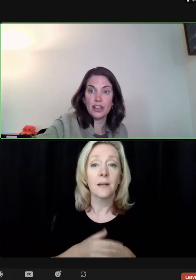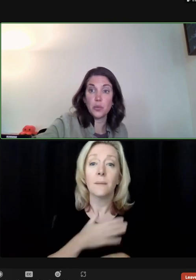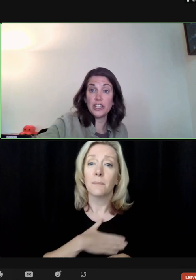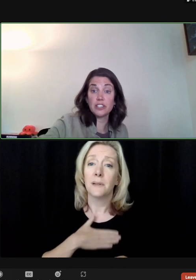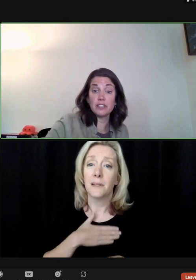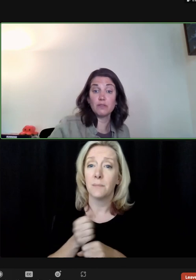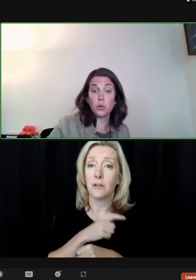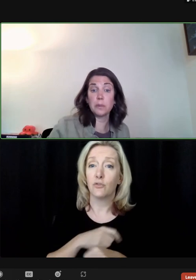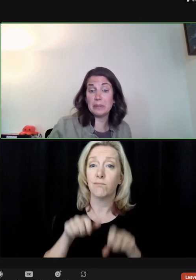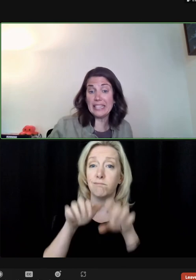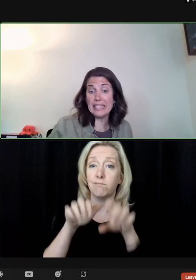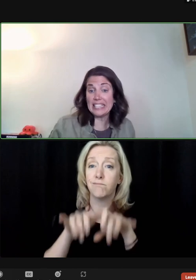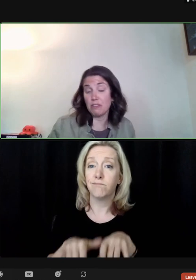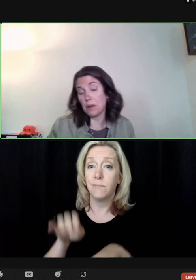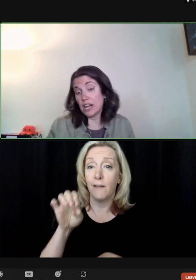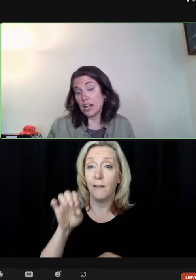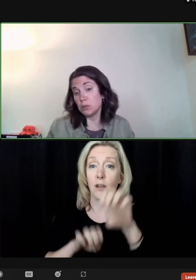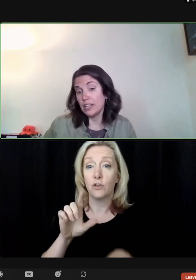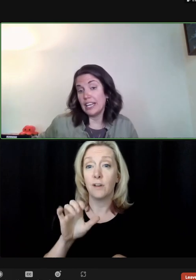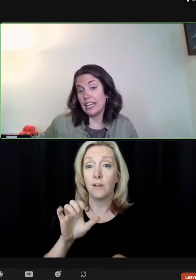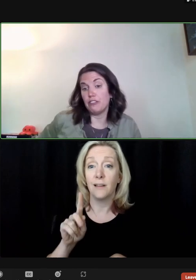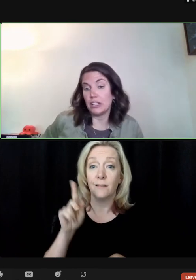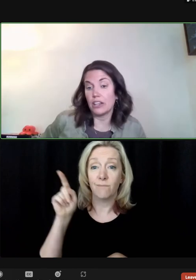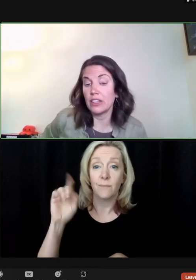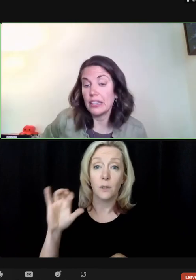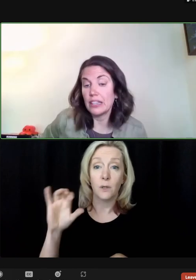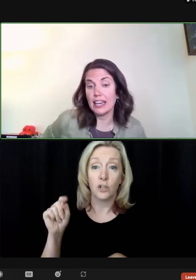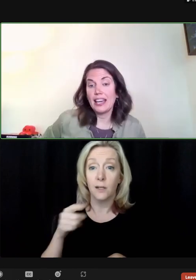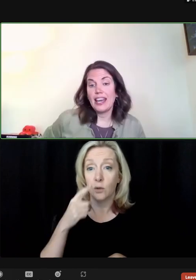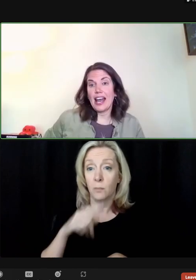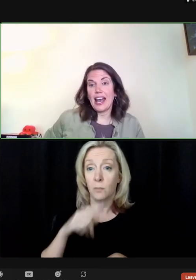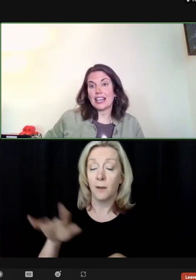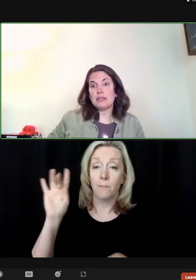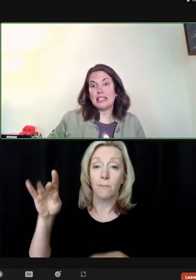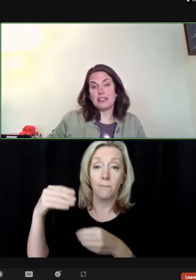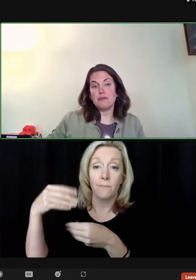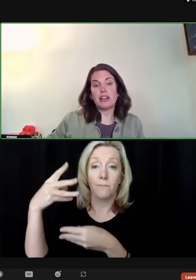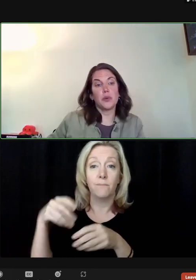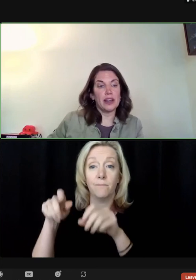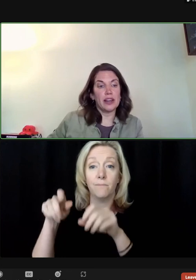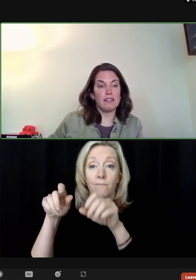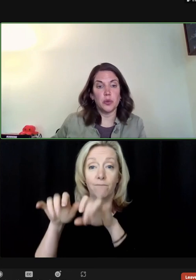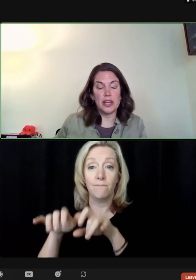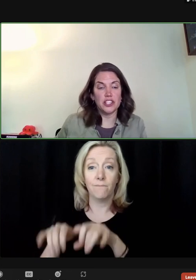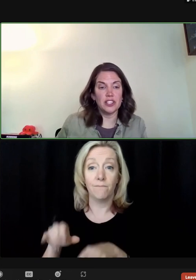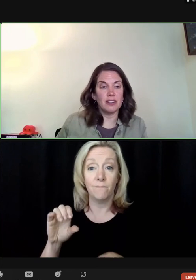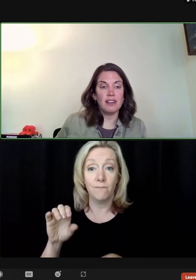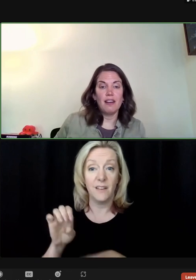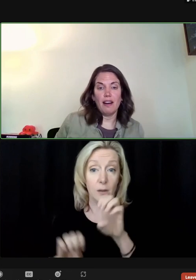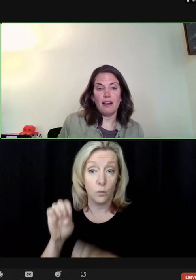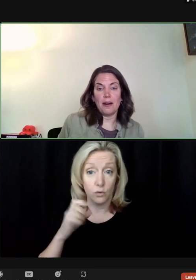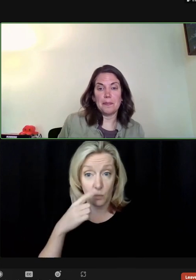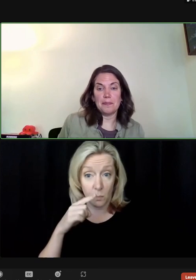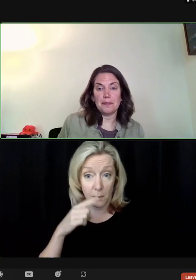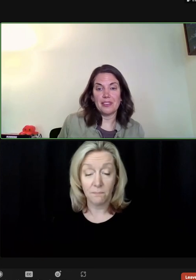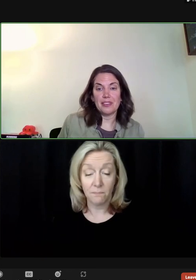the evaluation for me, please, if possible. If you click on the link and complete the very quick